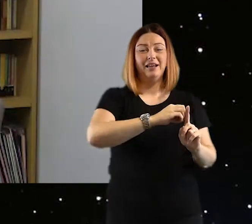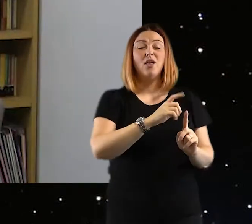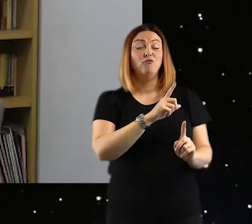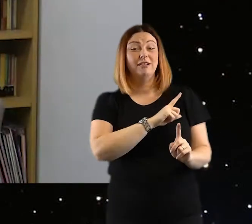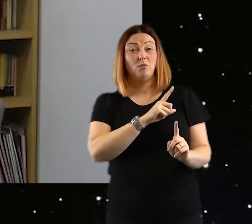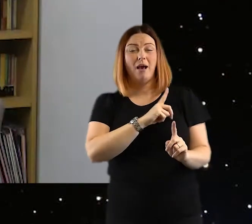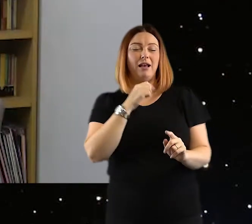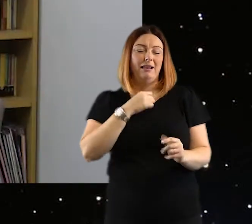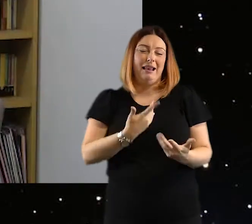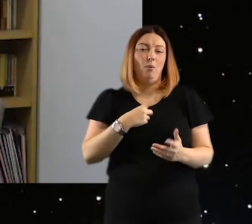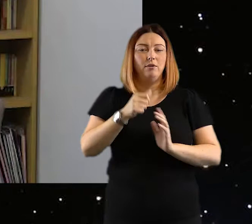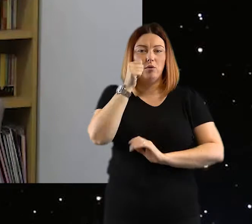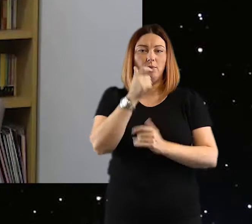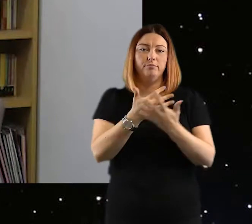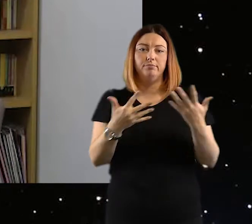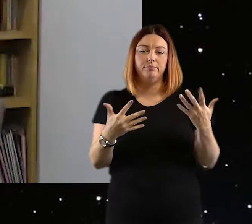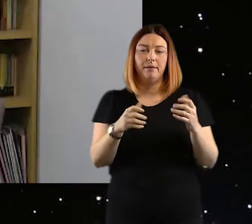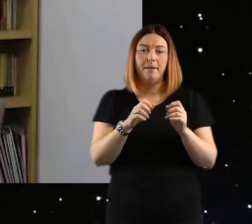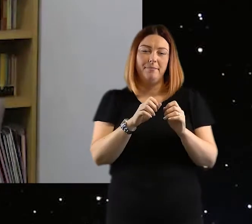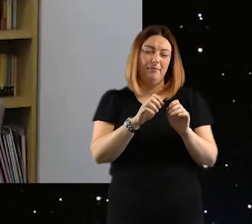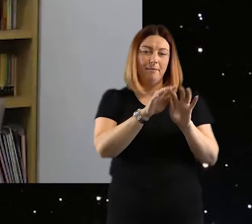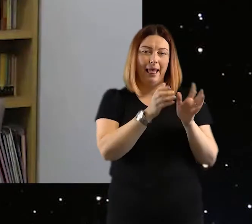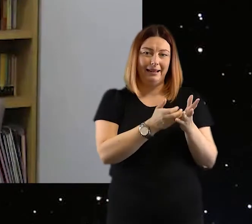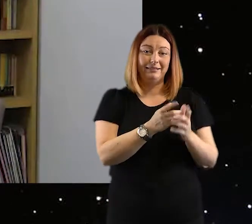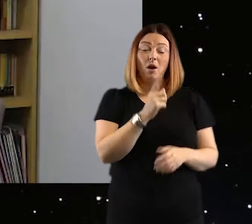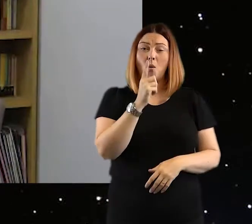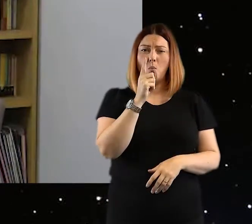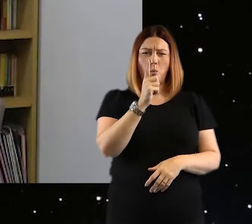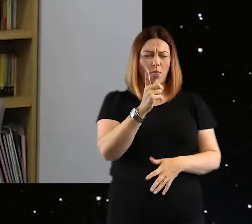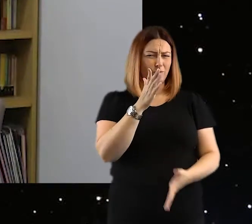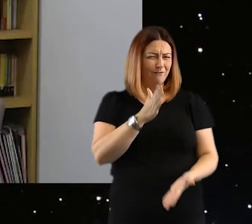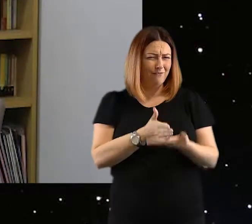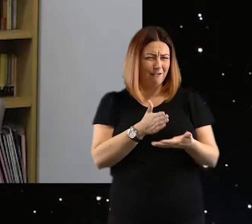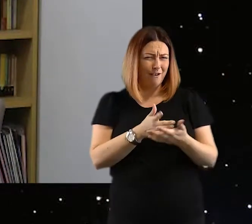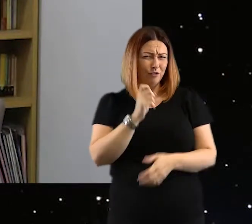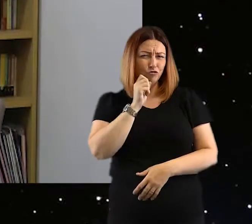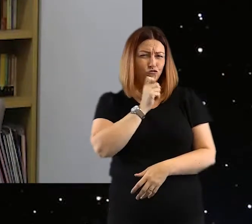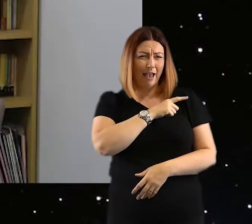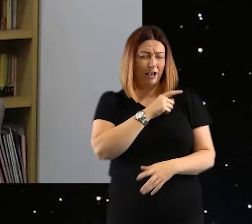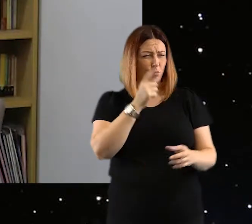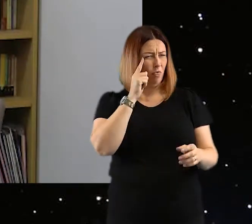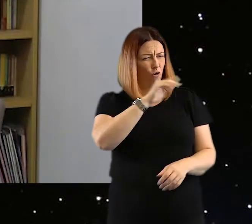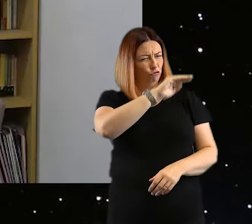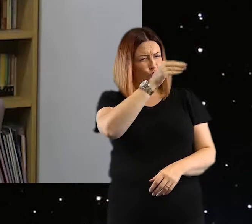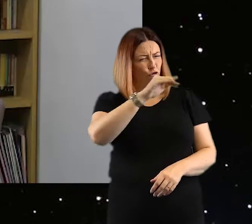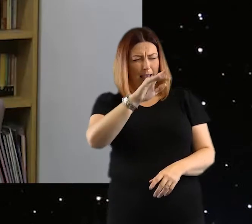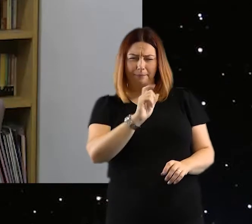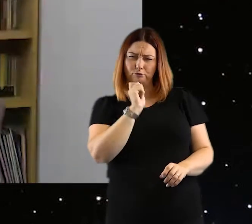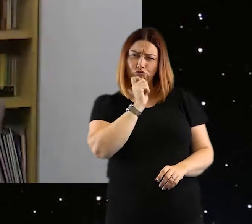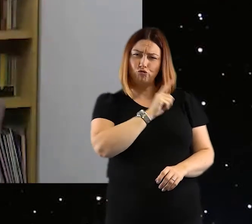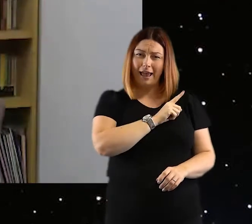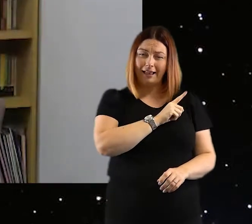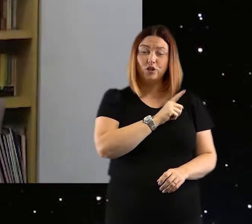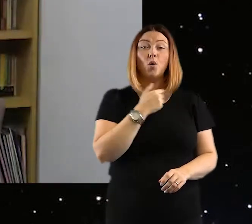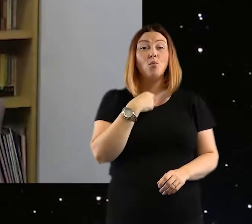because there were more planets doing it. And one of them looked particularly weird. There was a very sort of strange shaped one that we realise now was a